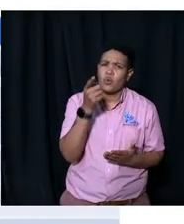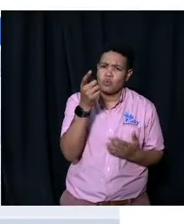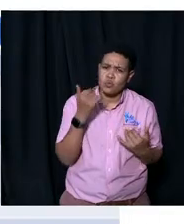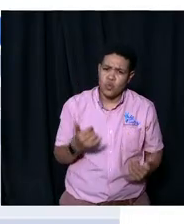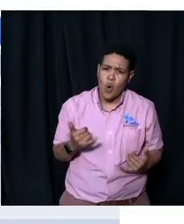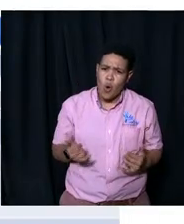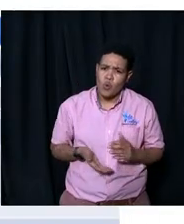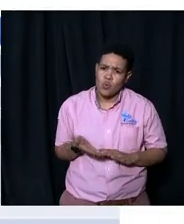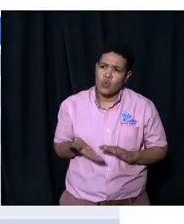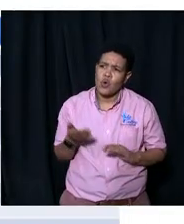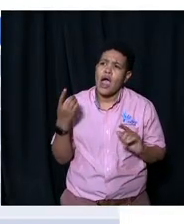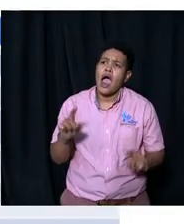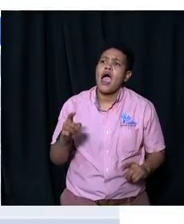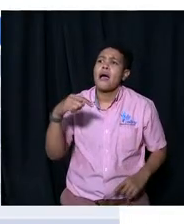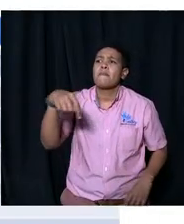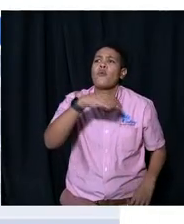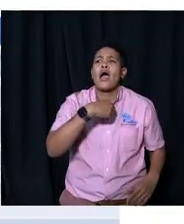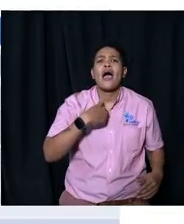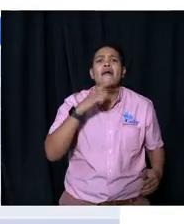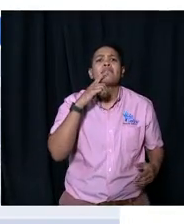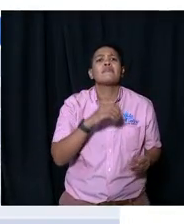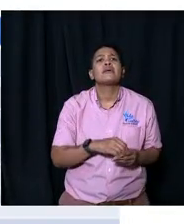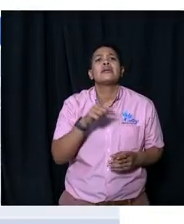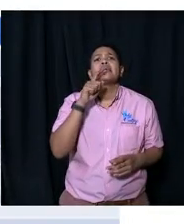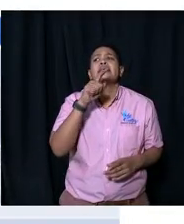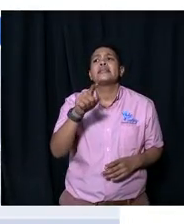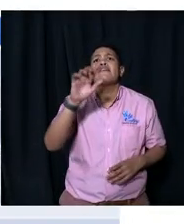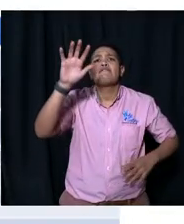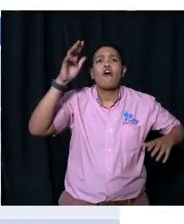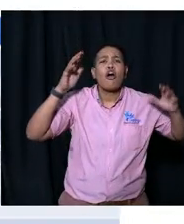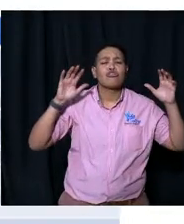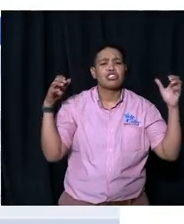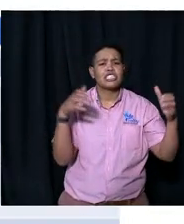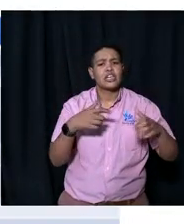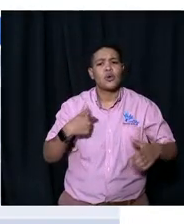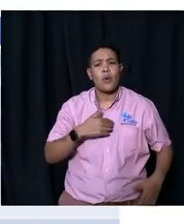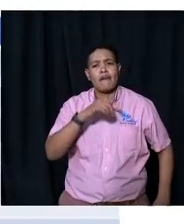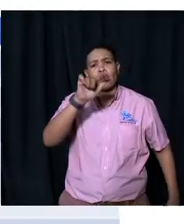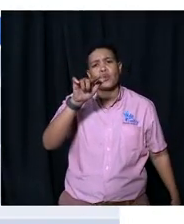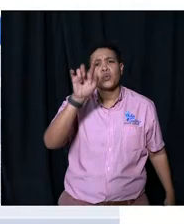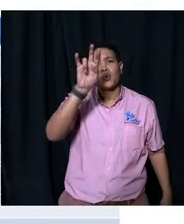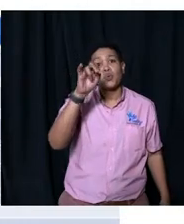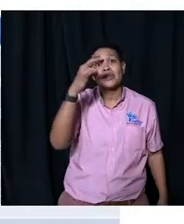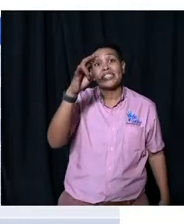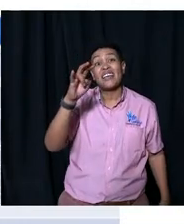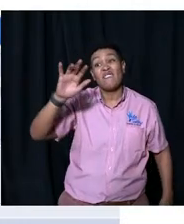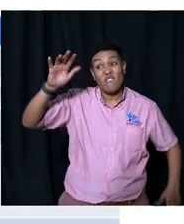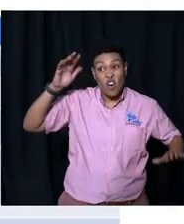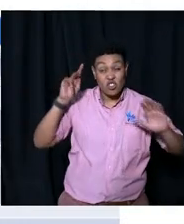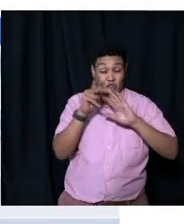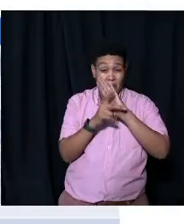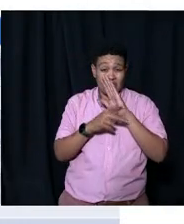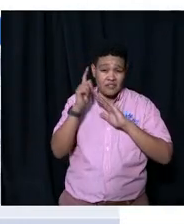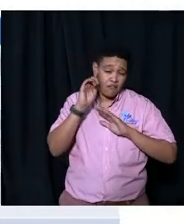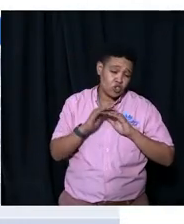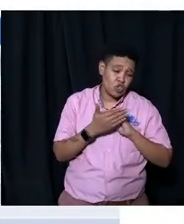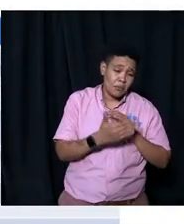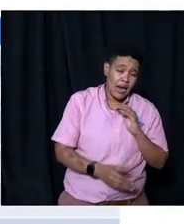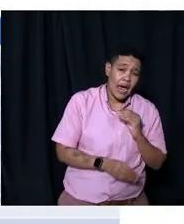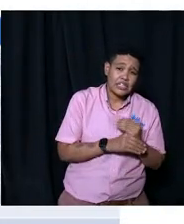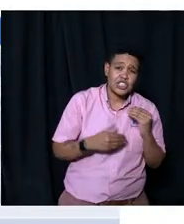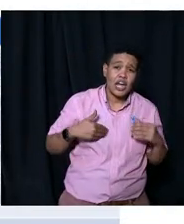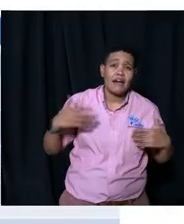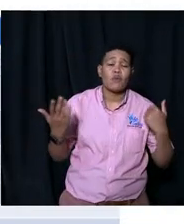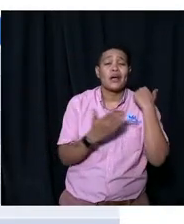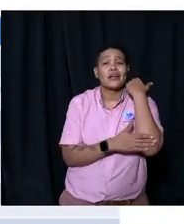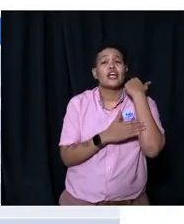here. There, in the forestry sector, we have a 2017 forest policy for Jamaica. There's also a